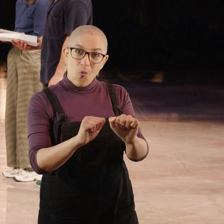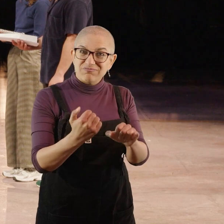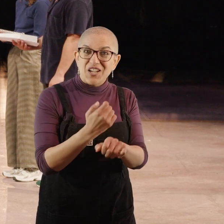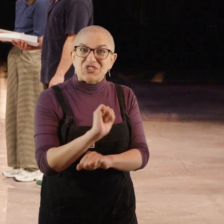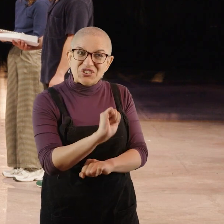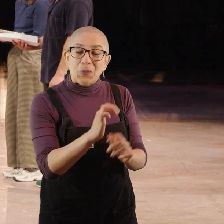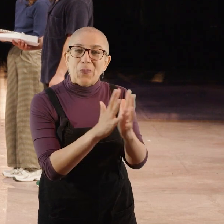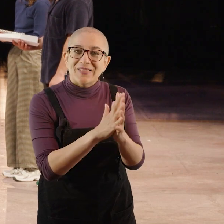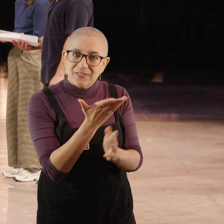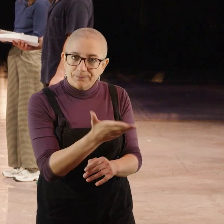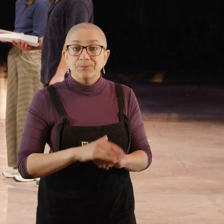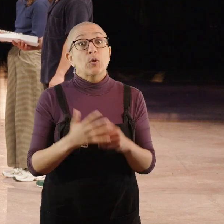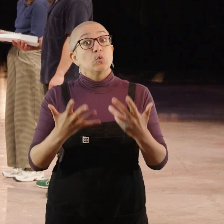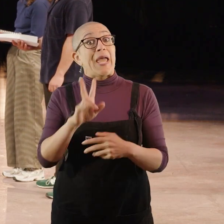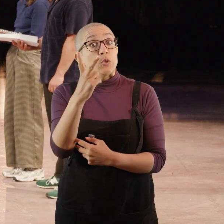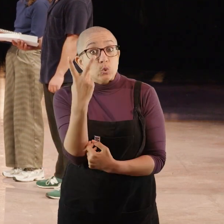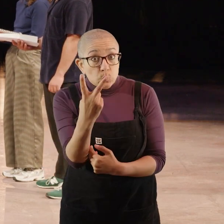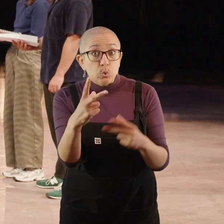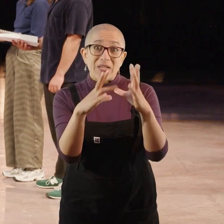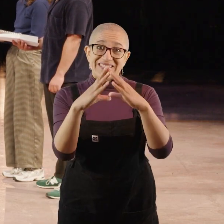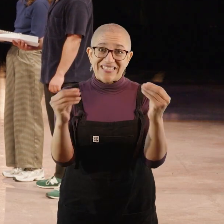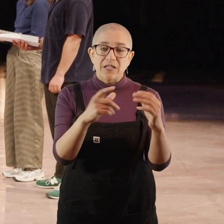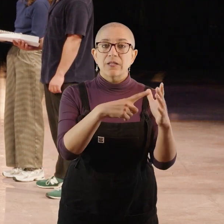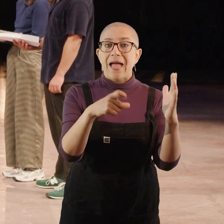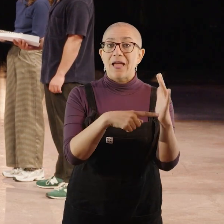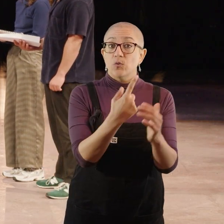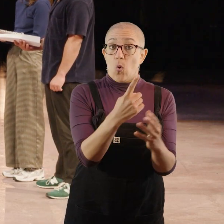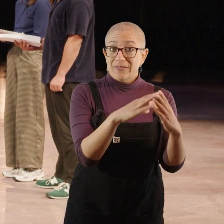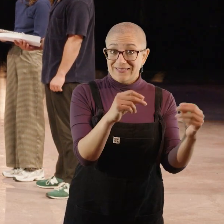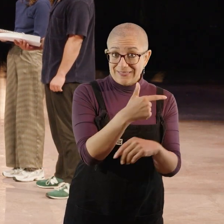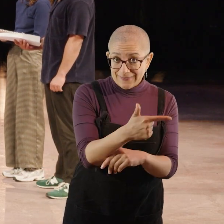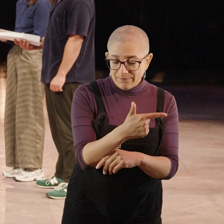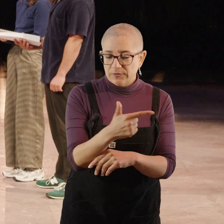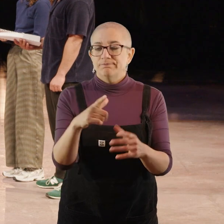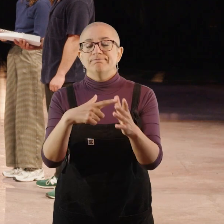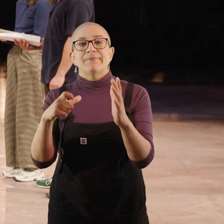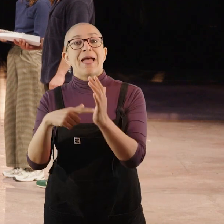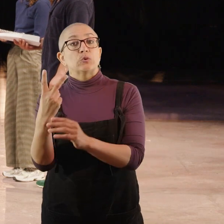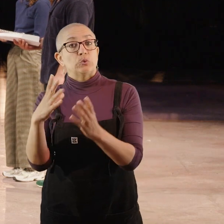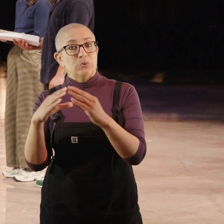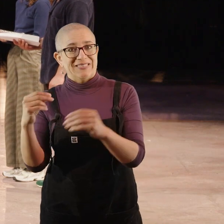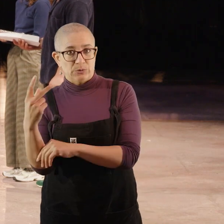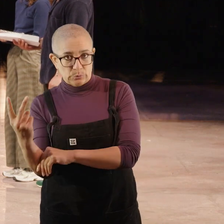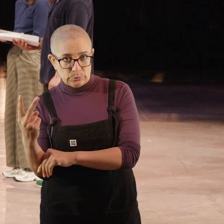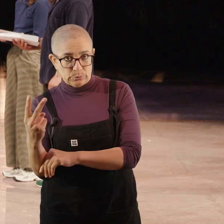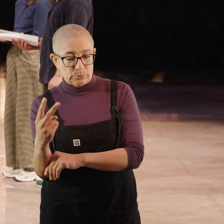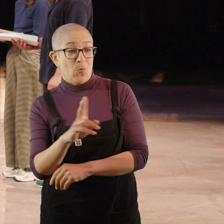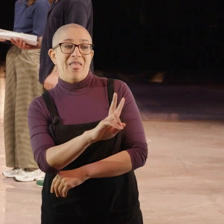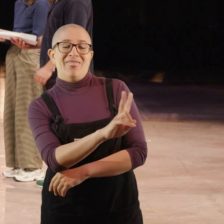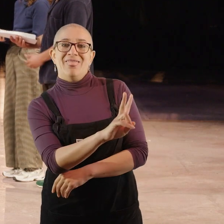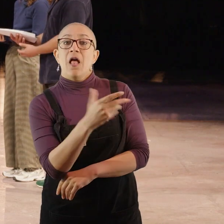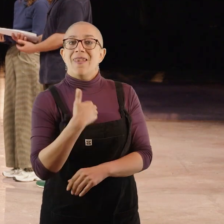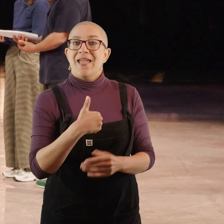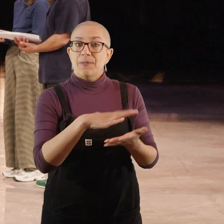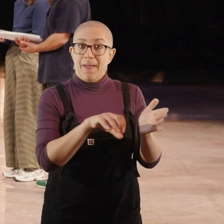scenes, Act 1, Scene 7 and Act 2, Scene 2, between Lady Macbeth and Macbeth. Now, these scenes happen